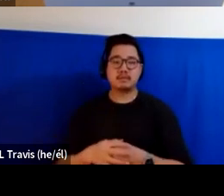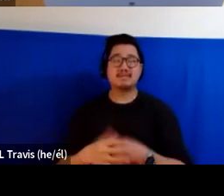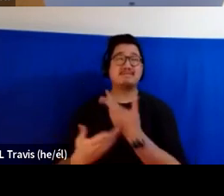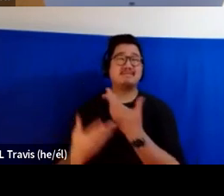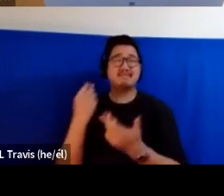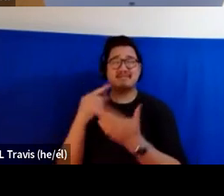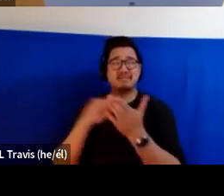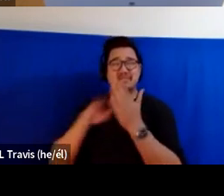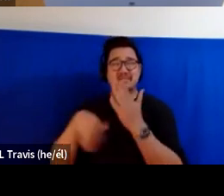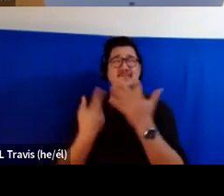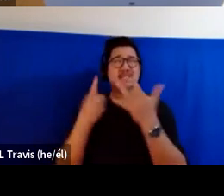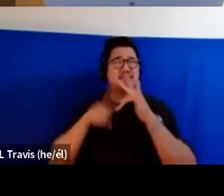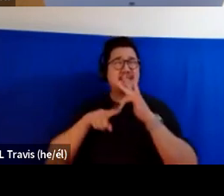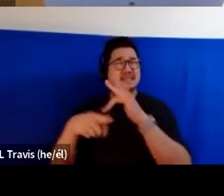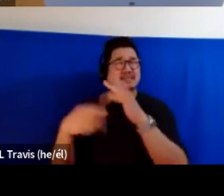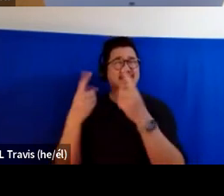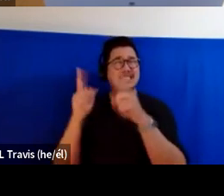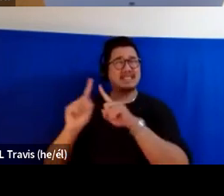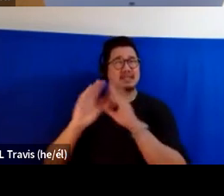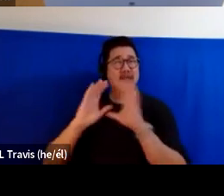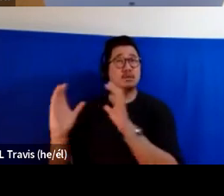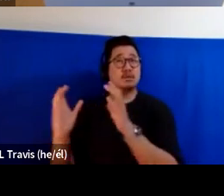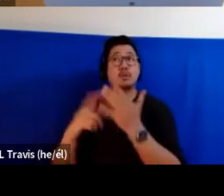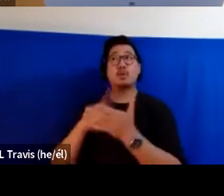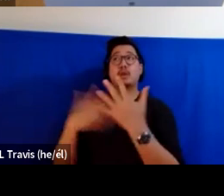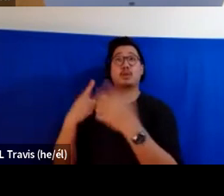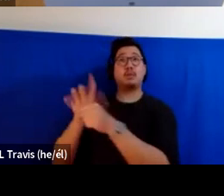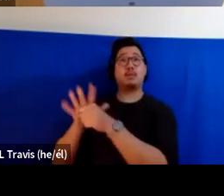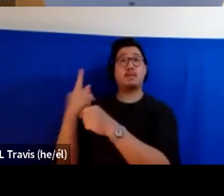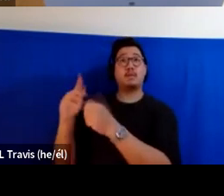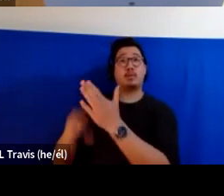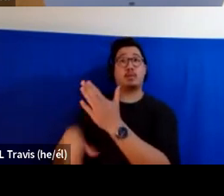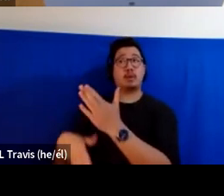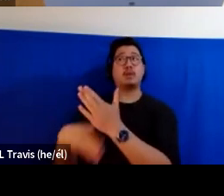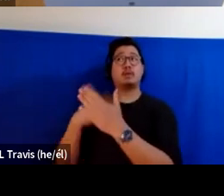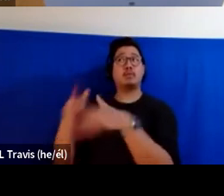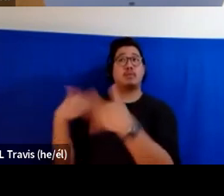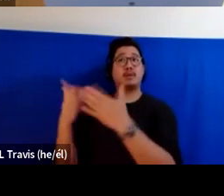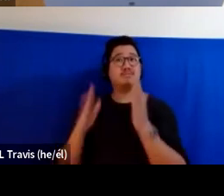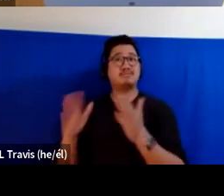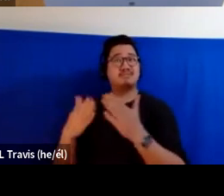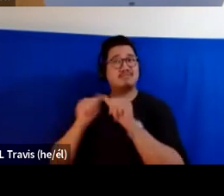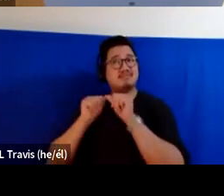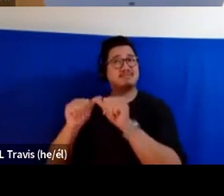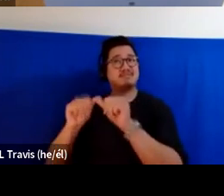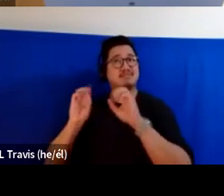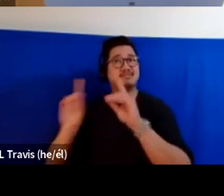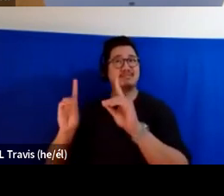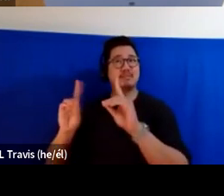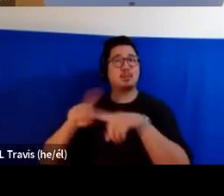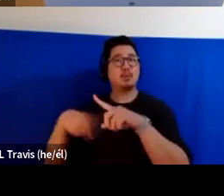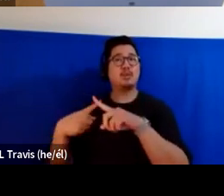classes because what was promised for the students to have the plan to continue their education while they they